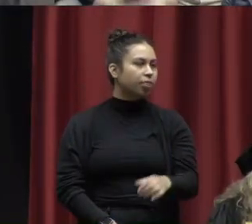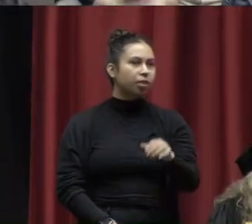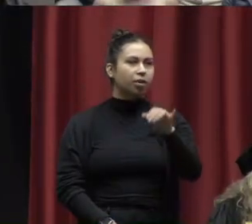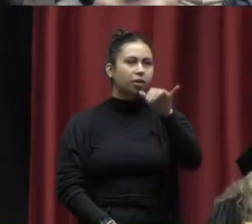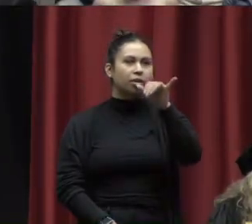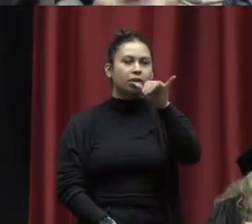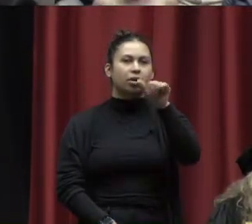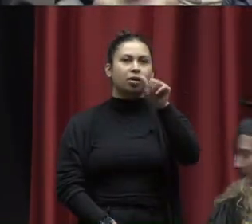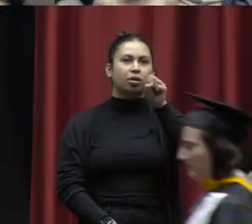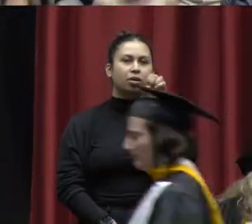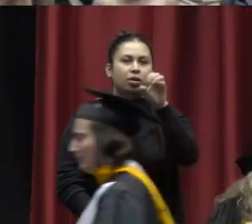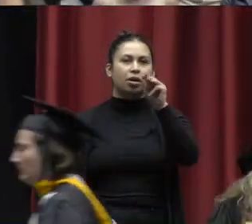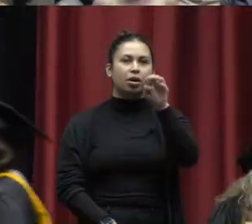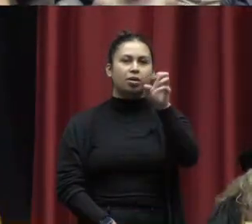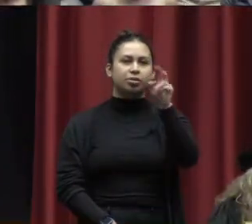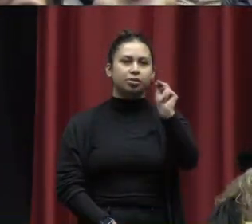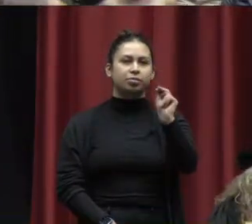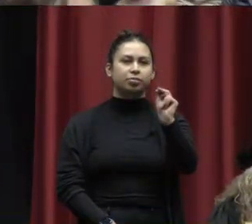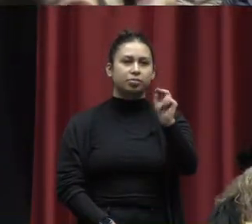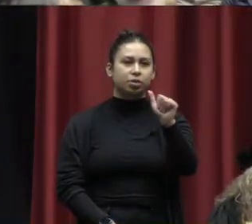Yasmina Rousen,